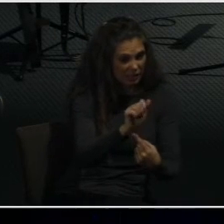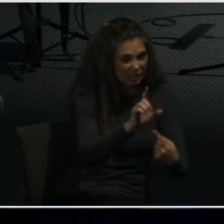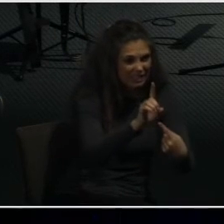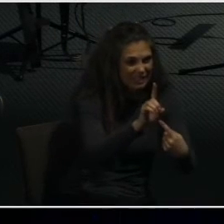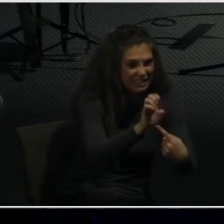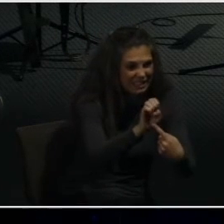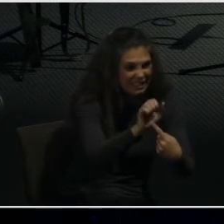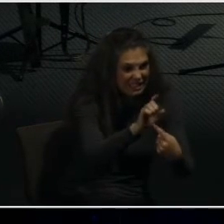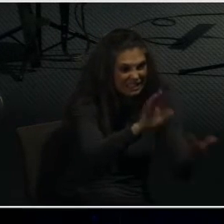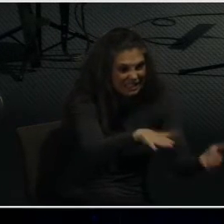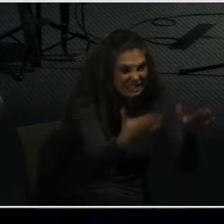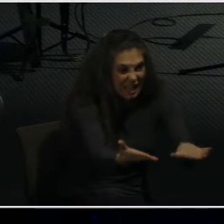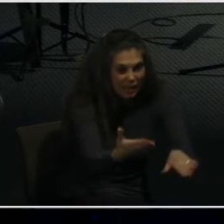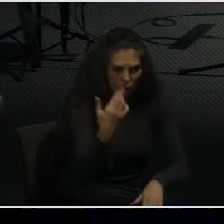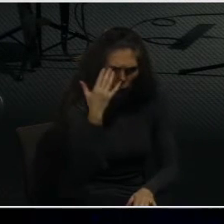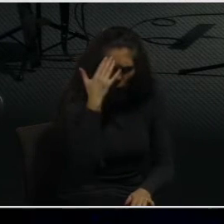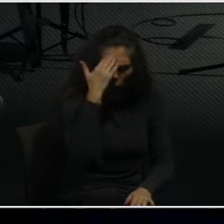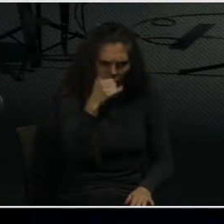can live in the Dead Sea.